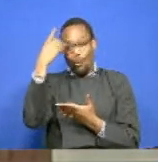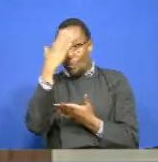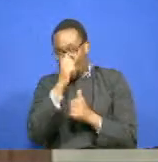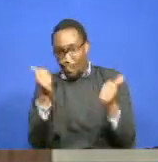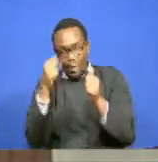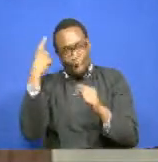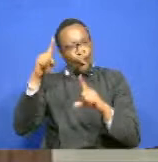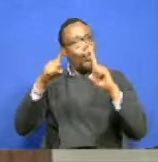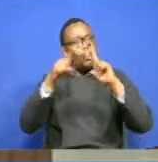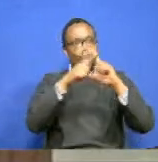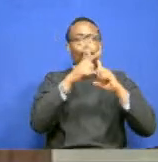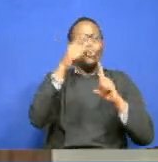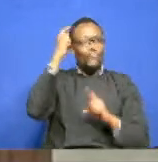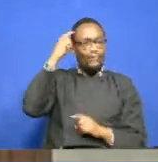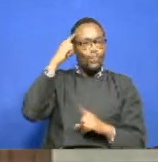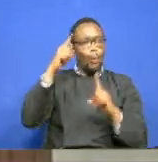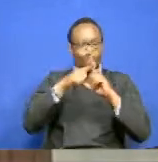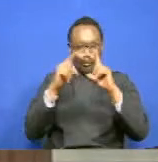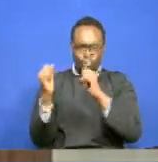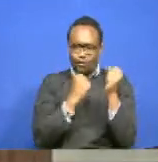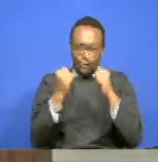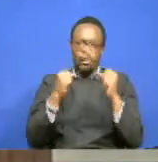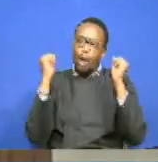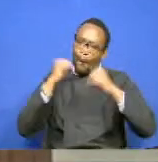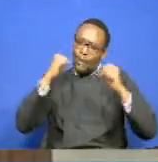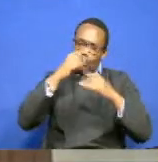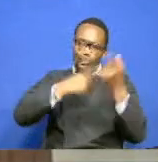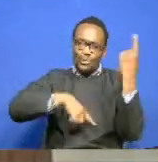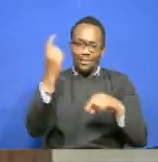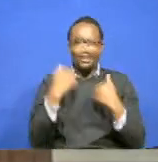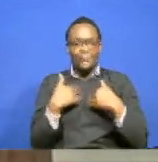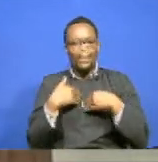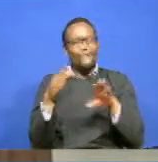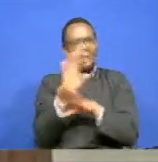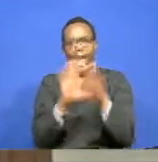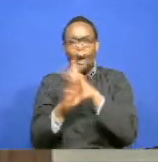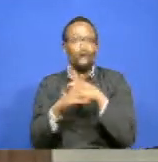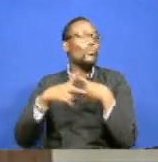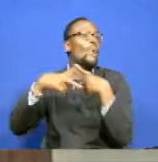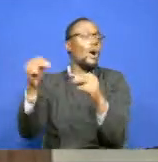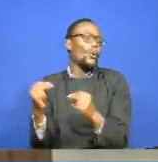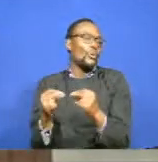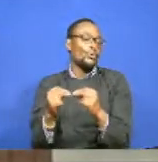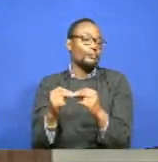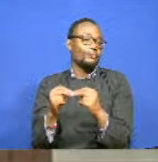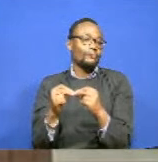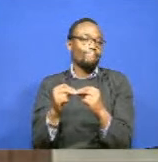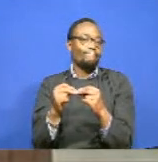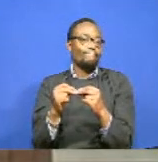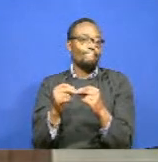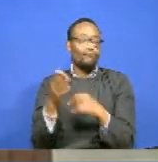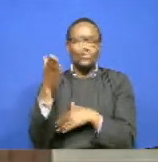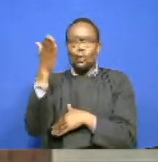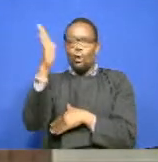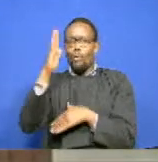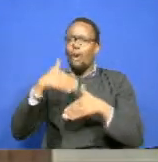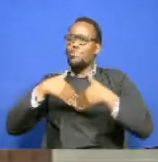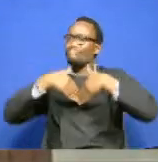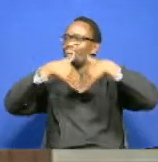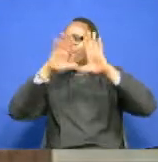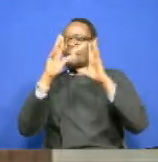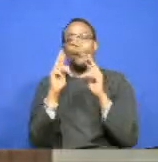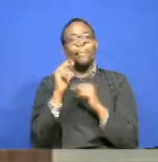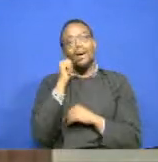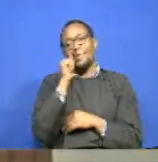positive thinking and positive energy that guarantees success wherever we shall go. He will never abandon his own, and neither are